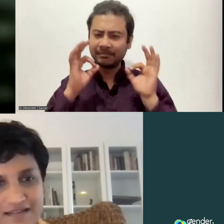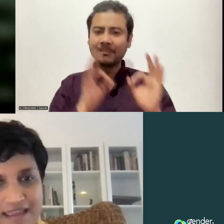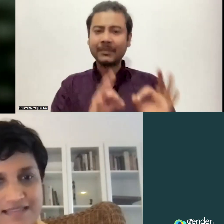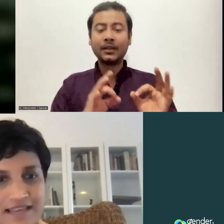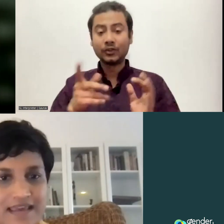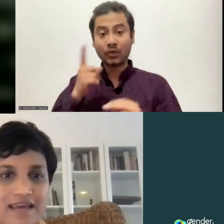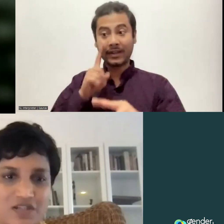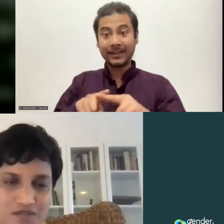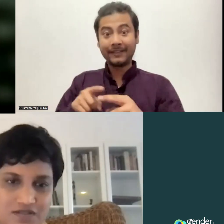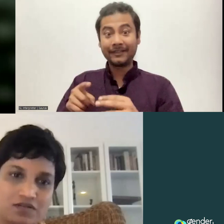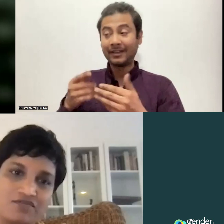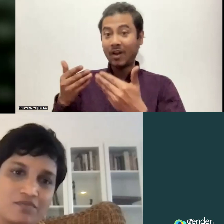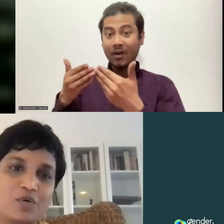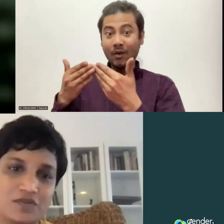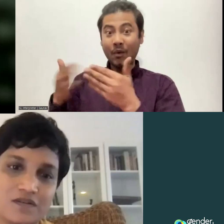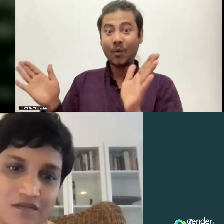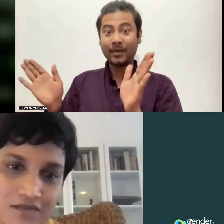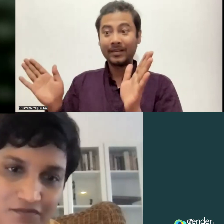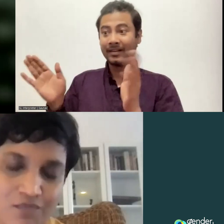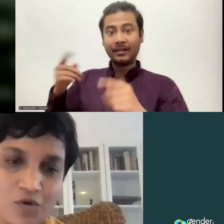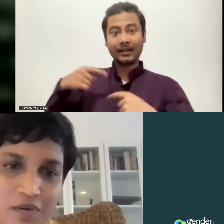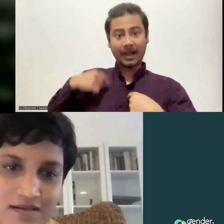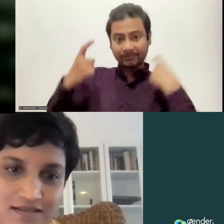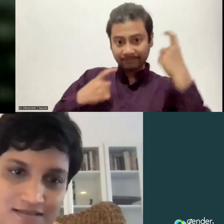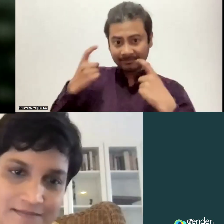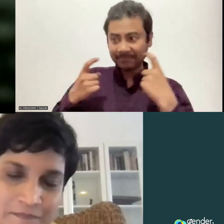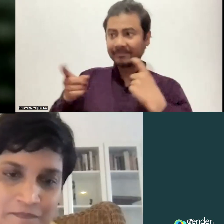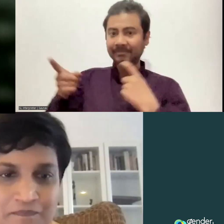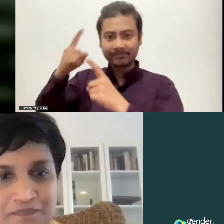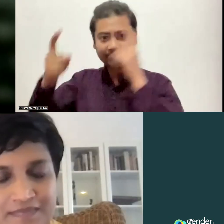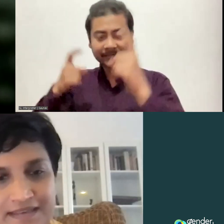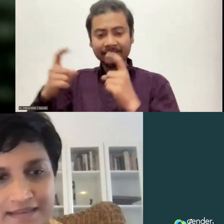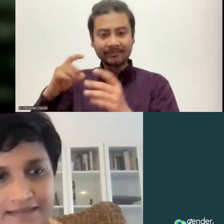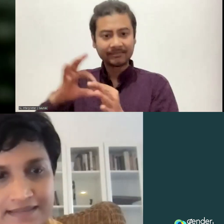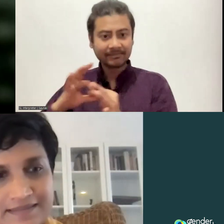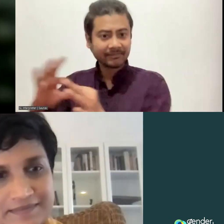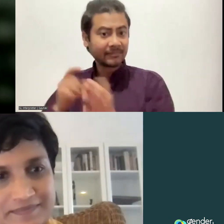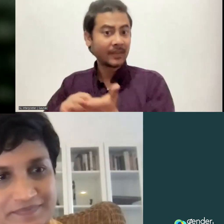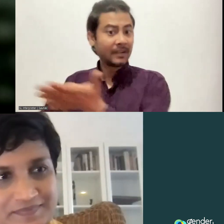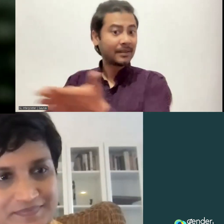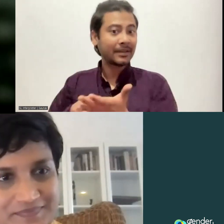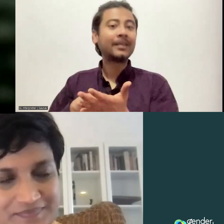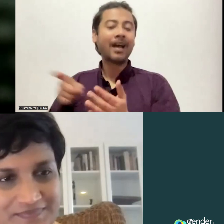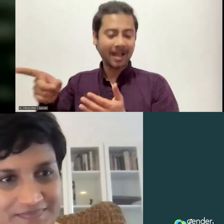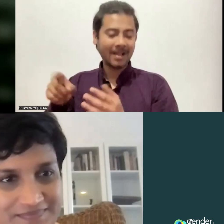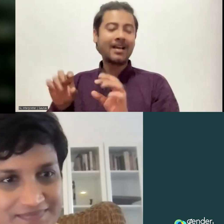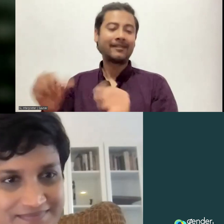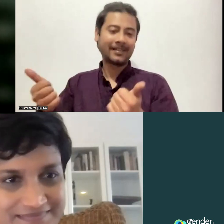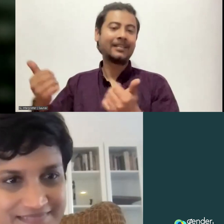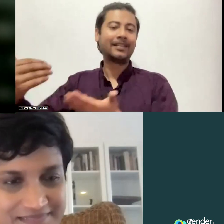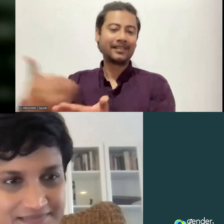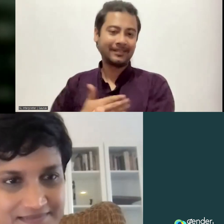and that it's the engagement is sort of from both parties. Thanks, Sandhya, for that,